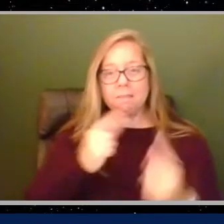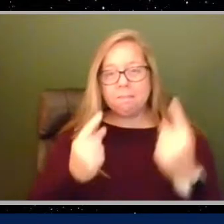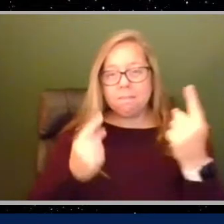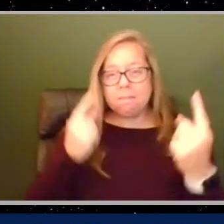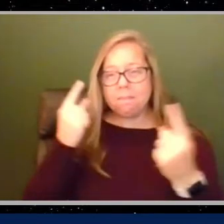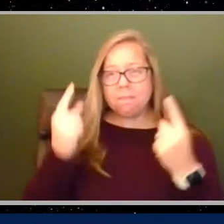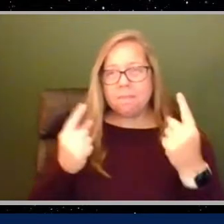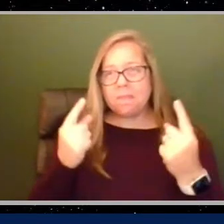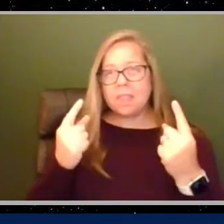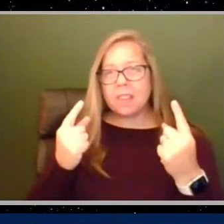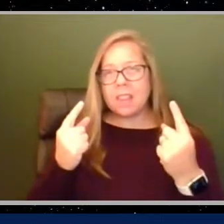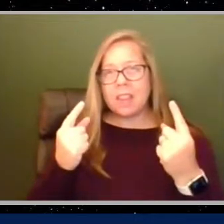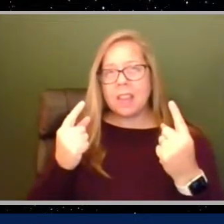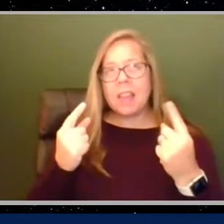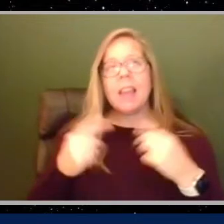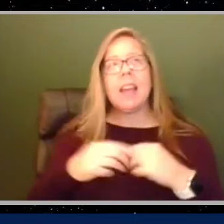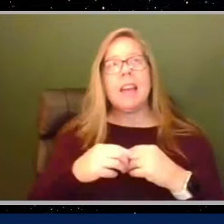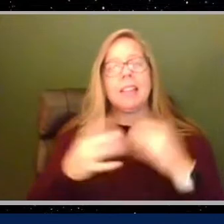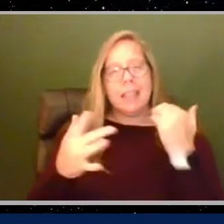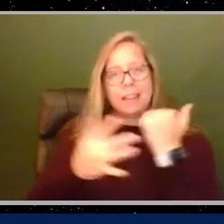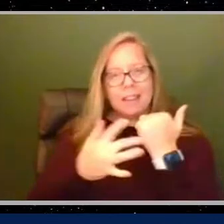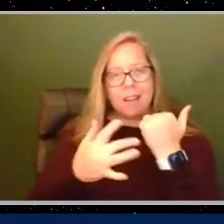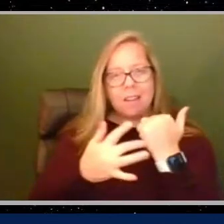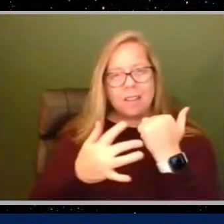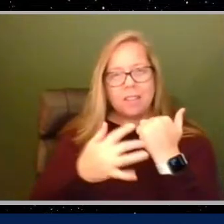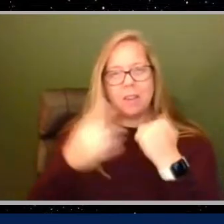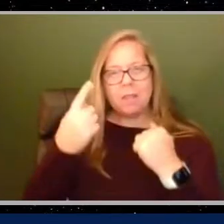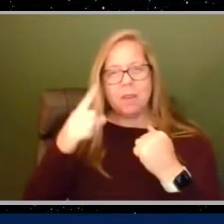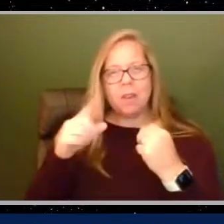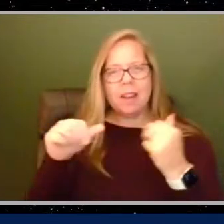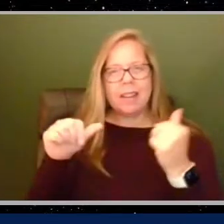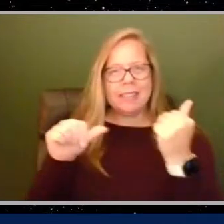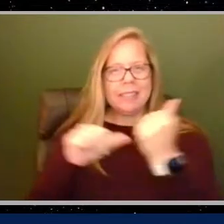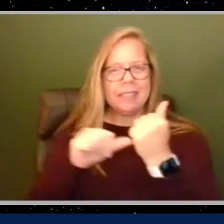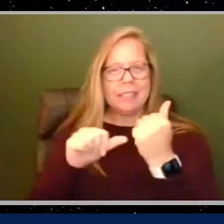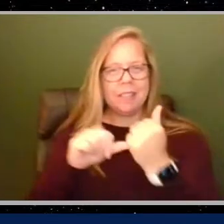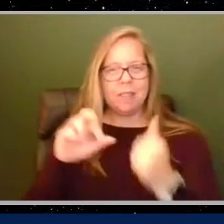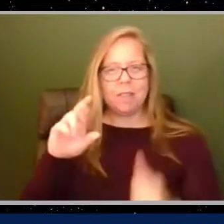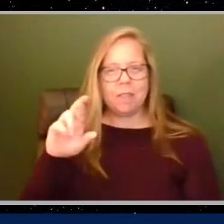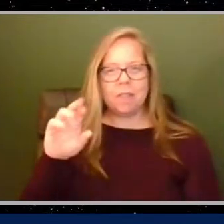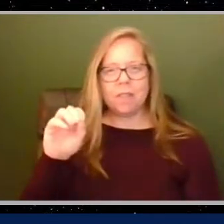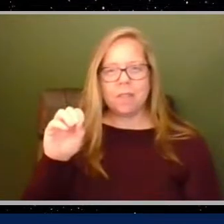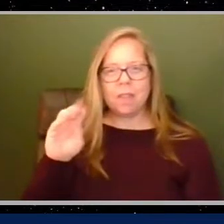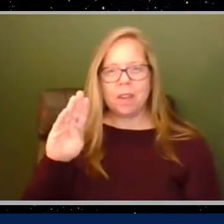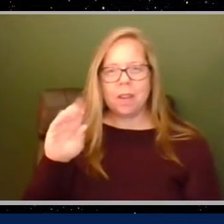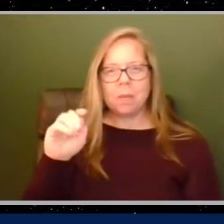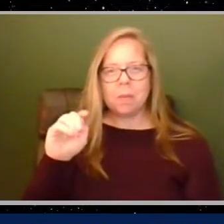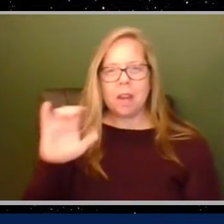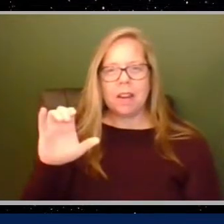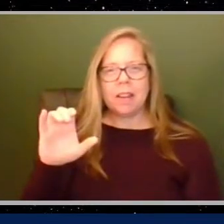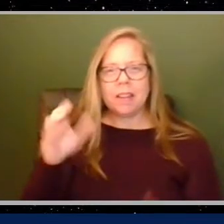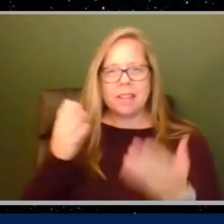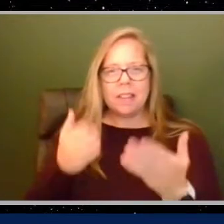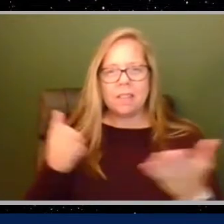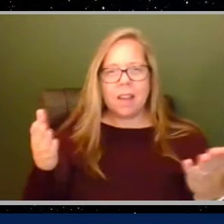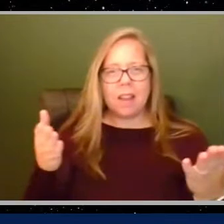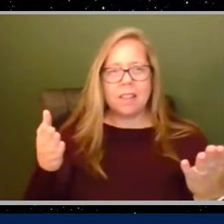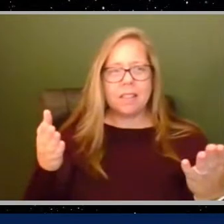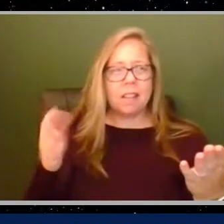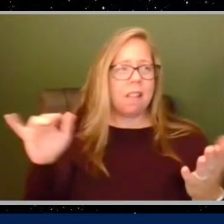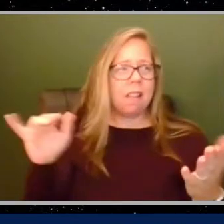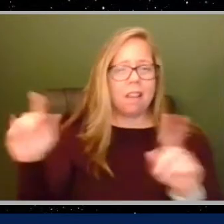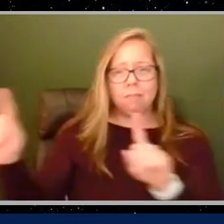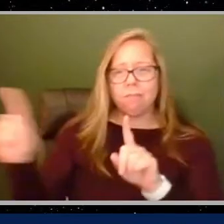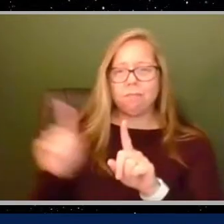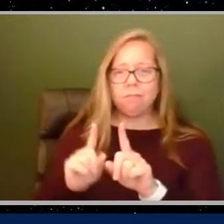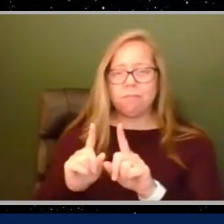technology for an assistive robotic, kind of device. that would be kind of like a companion for,